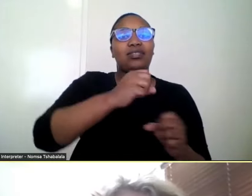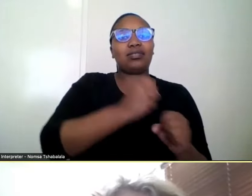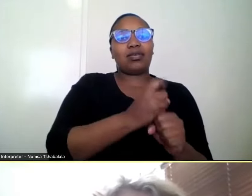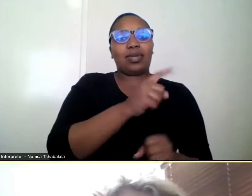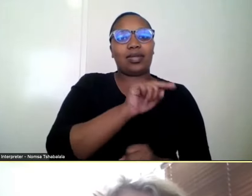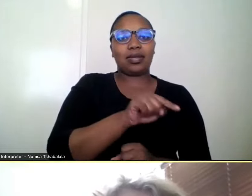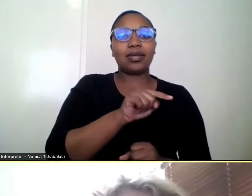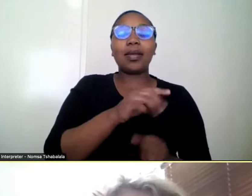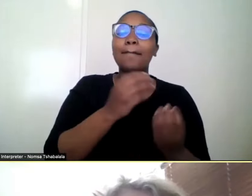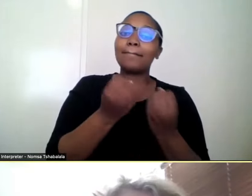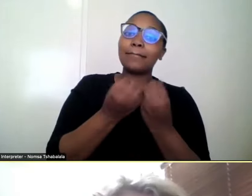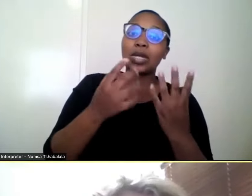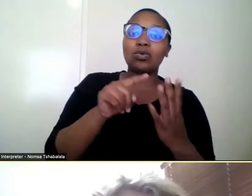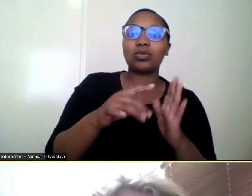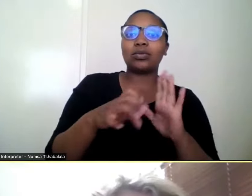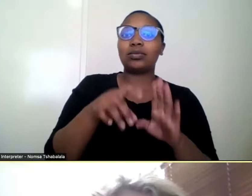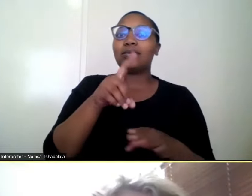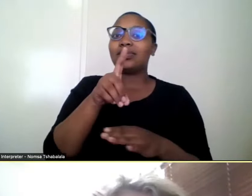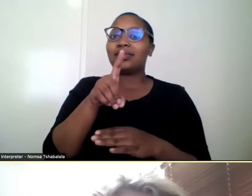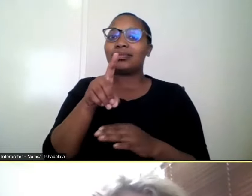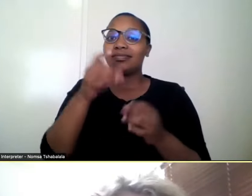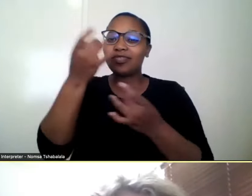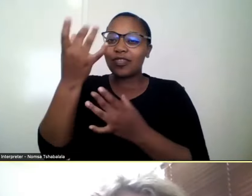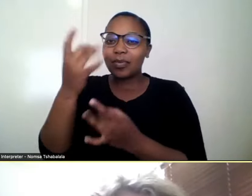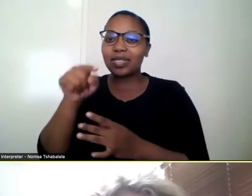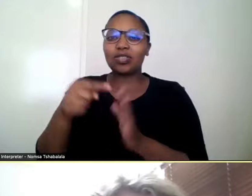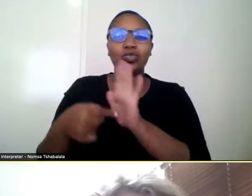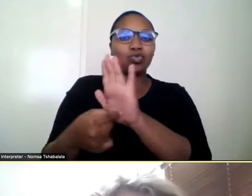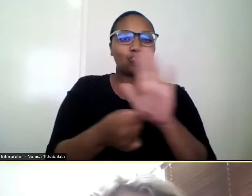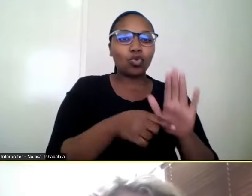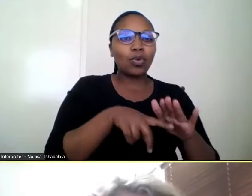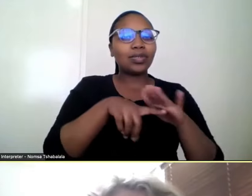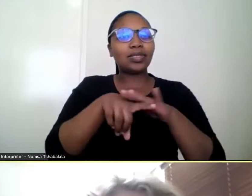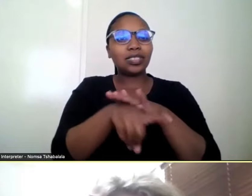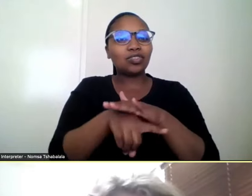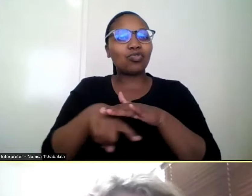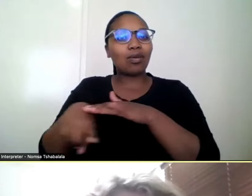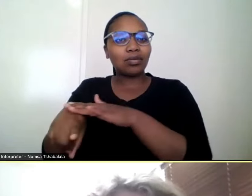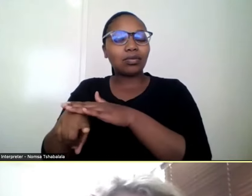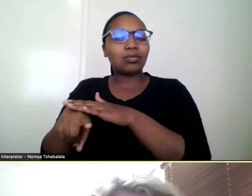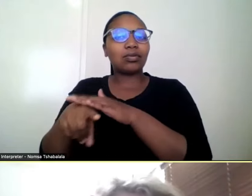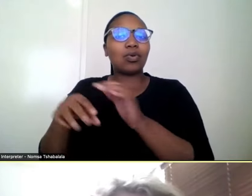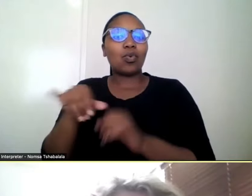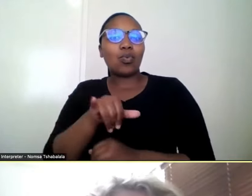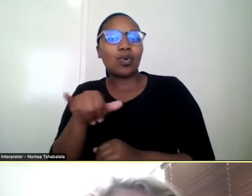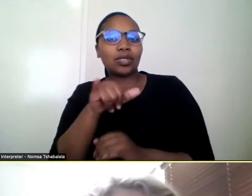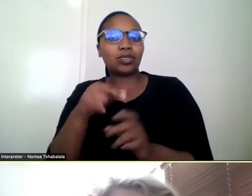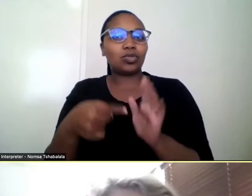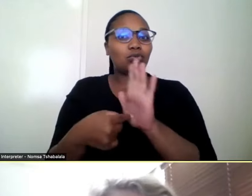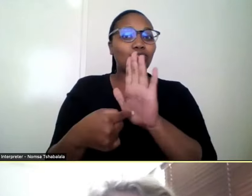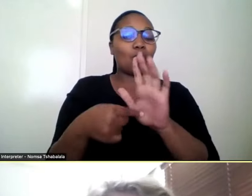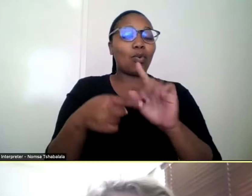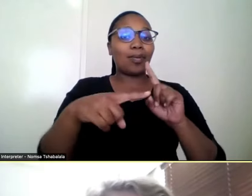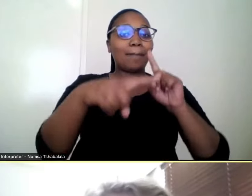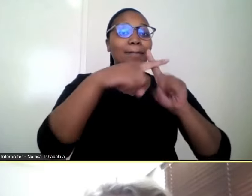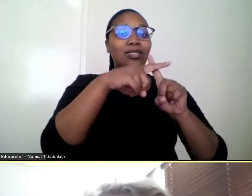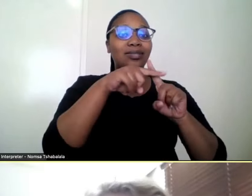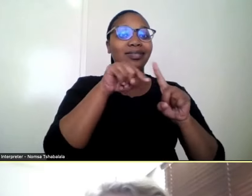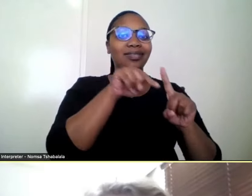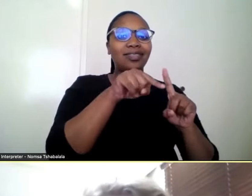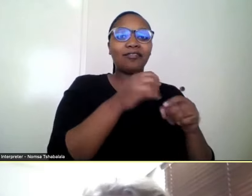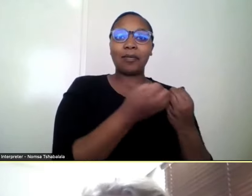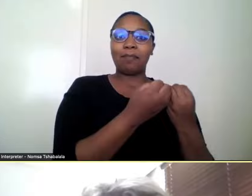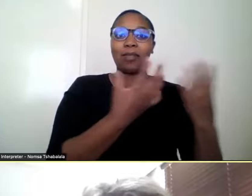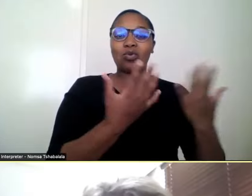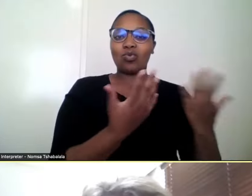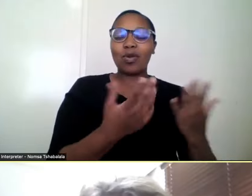showed, that shows you the districts that are showing the highest test positives, and we think that reflects the distribution. So